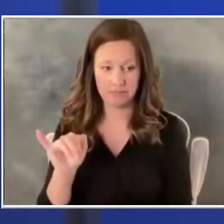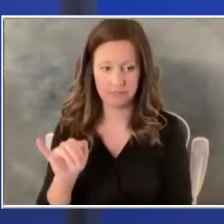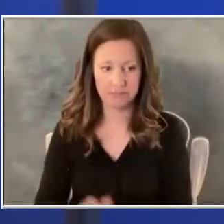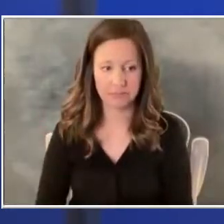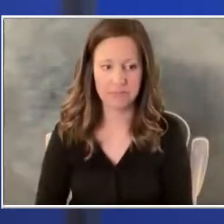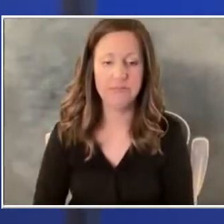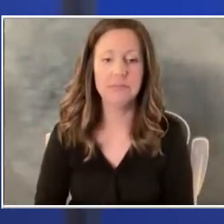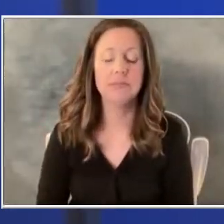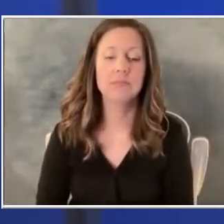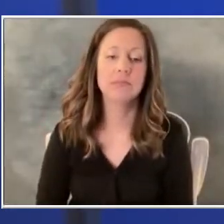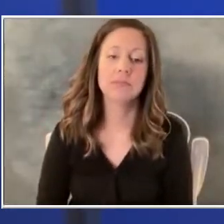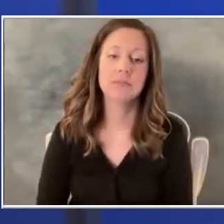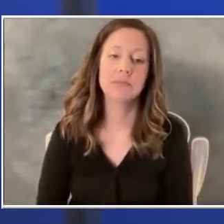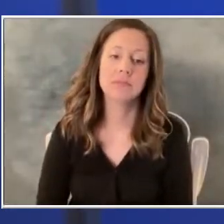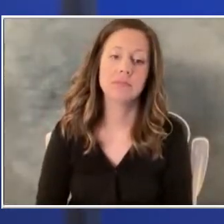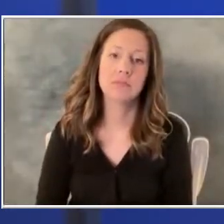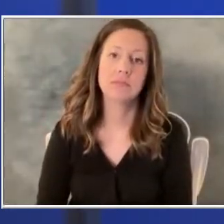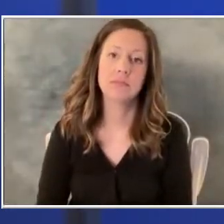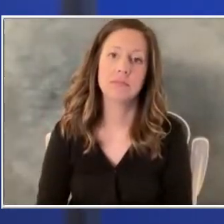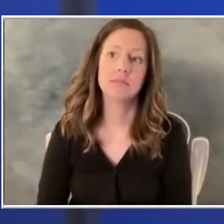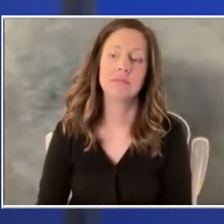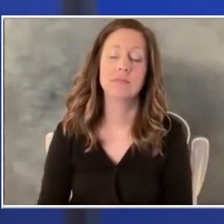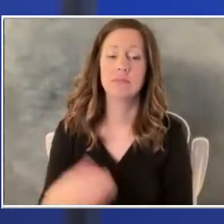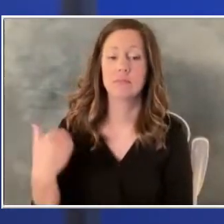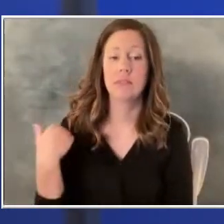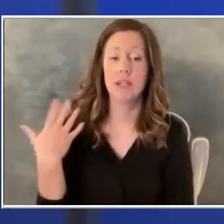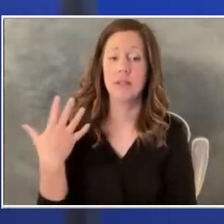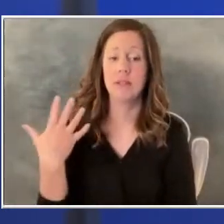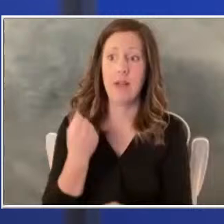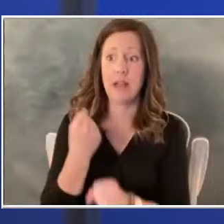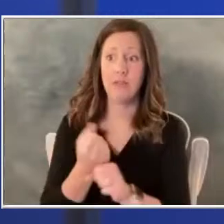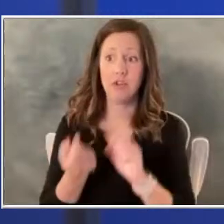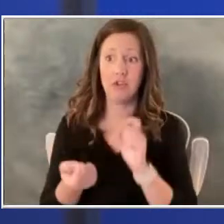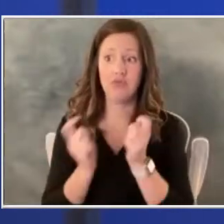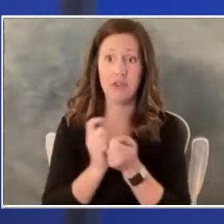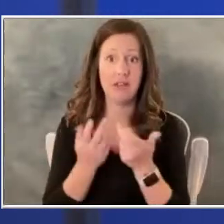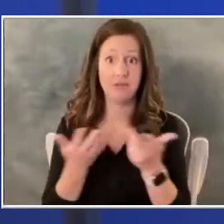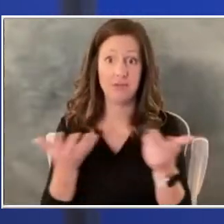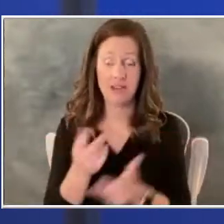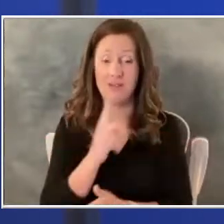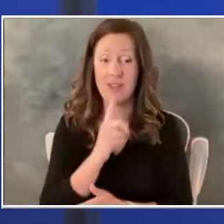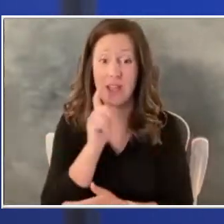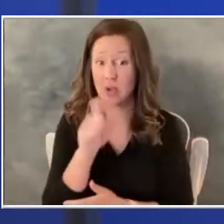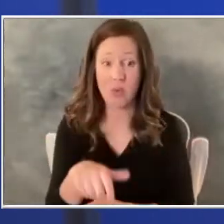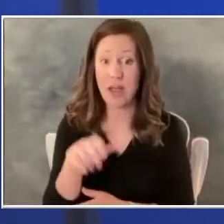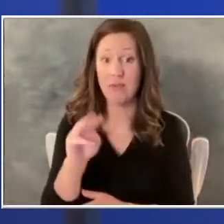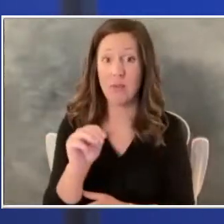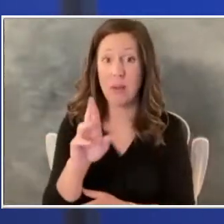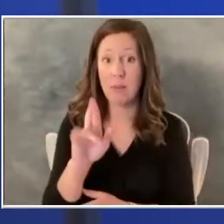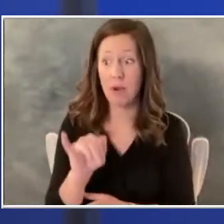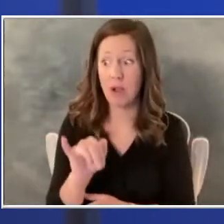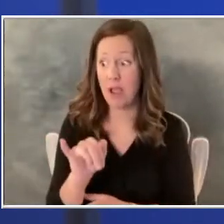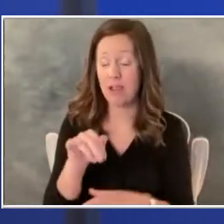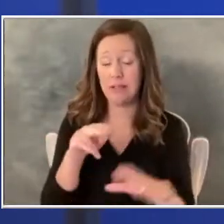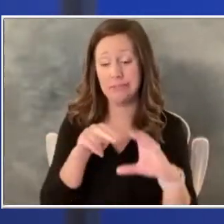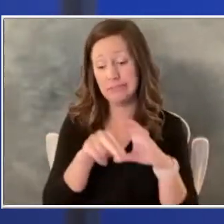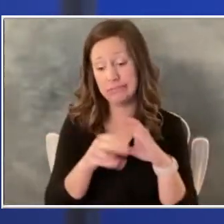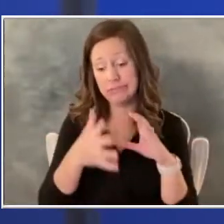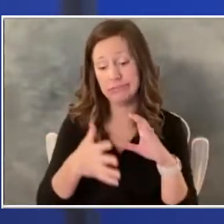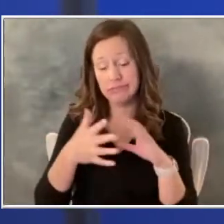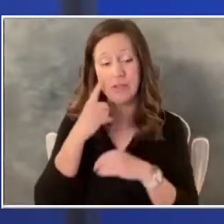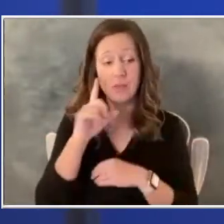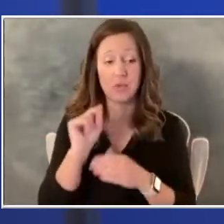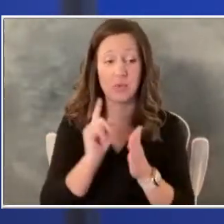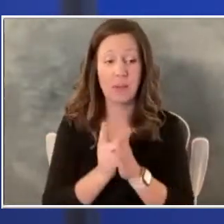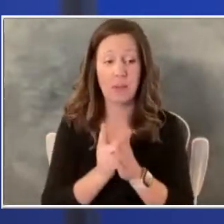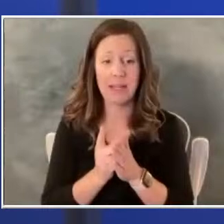What's changed in the last 5 years is we don't necessarily have to be in an MRI machine for 20 minutes, which is not comfortable. We have